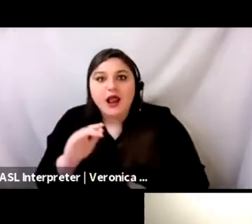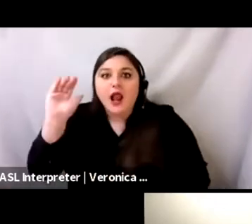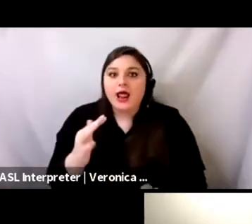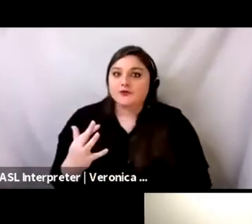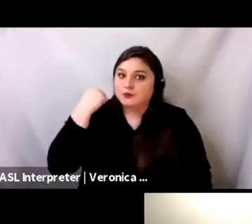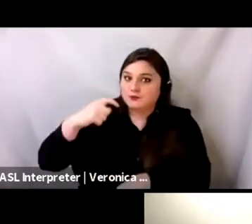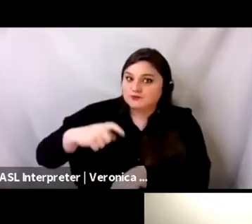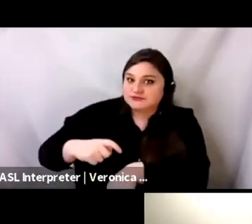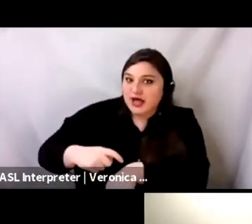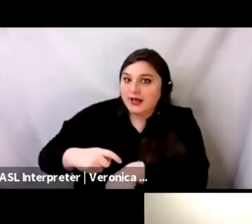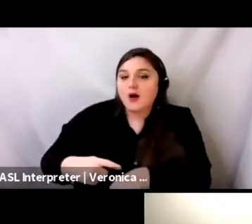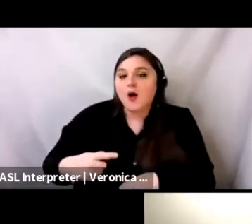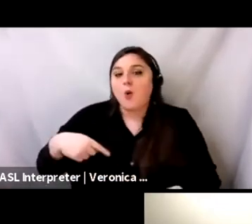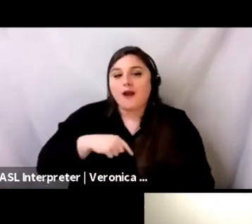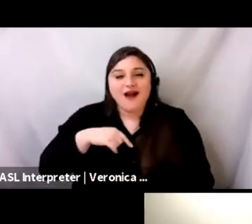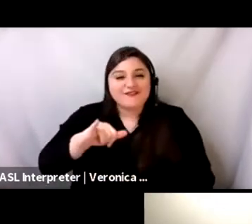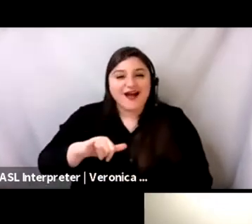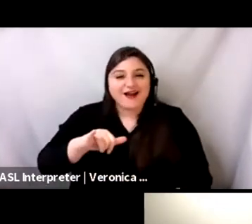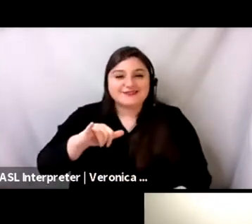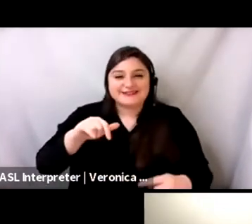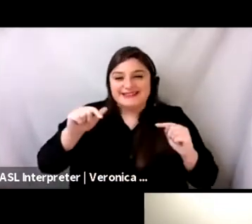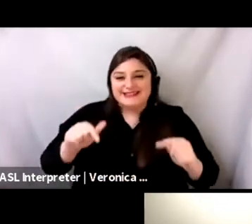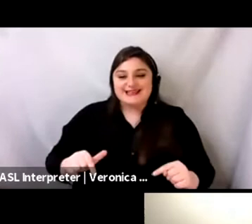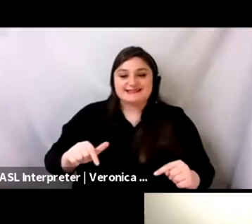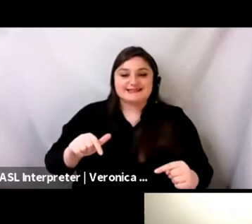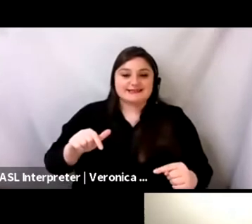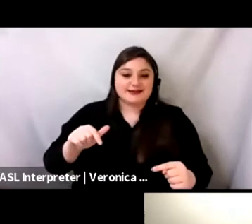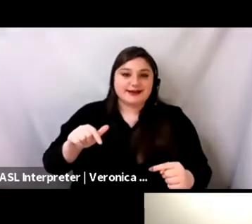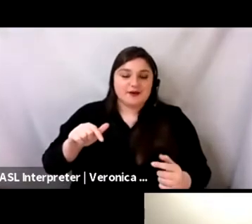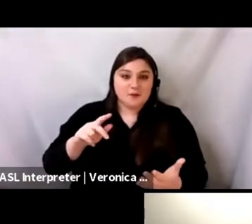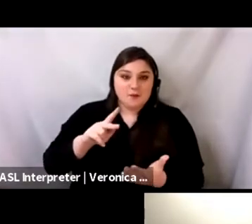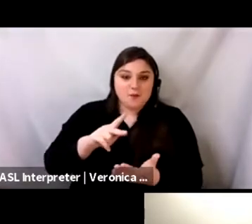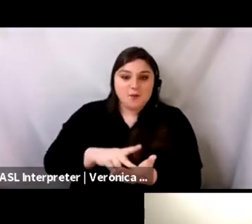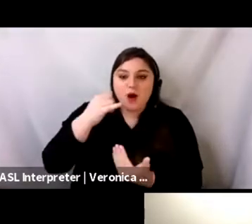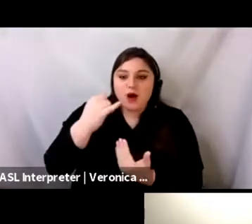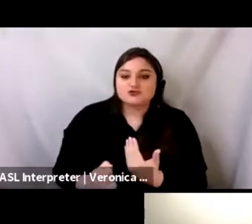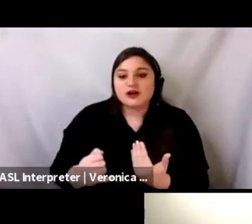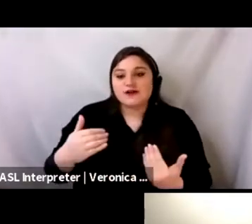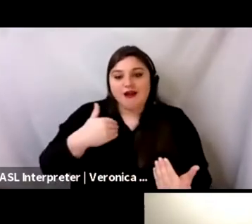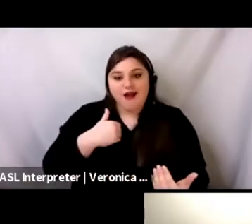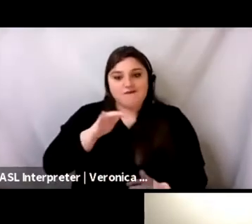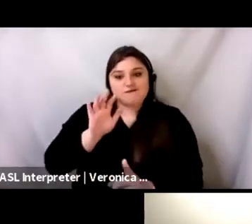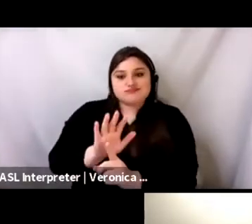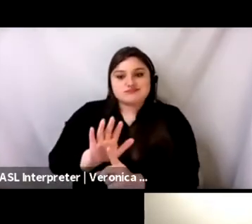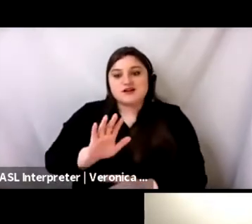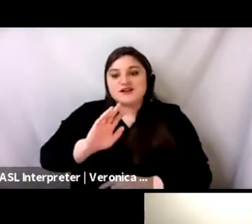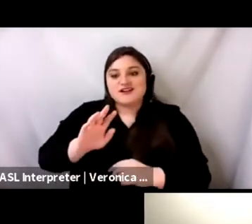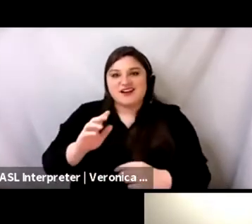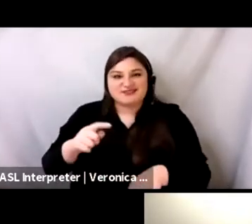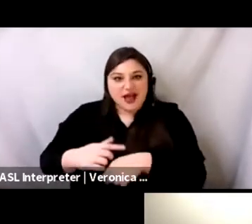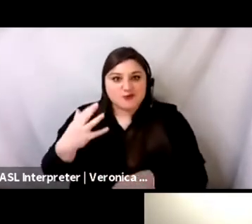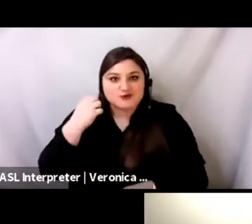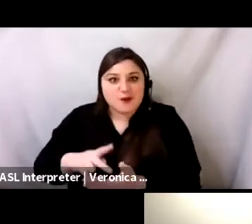While the promise of this technology is really high, in its current status, I believe it is a lure that could only lead to